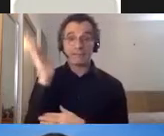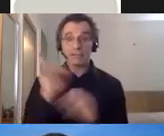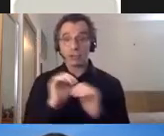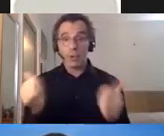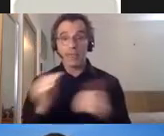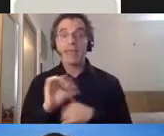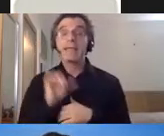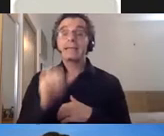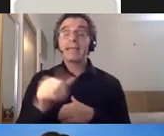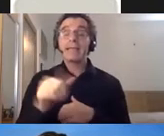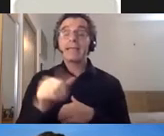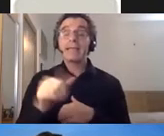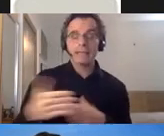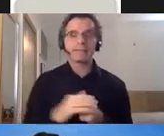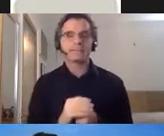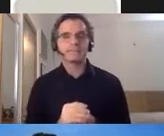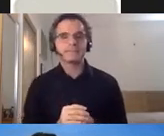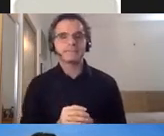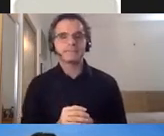have the next slide, please?